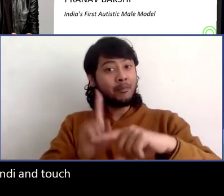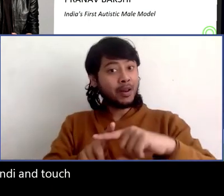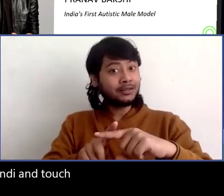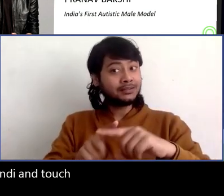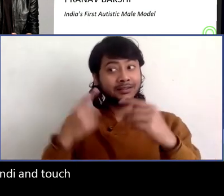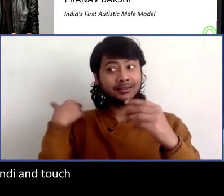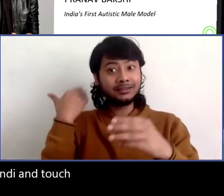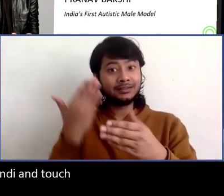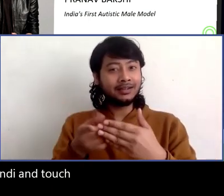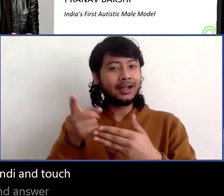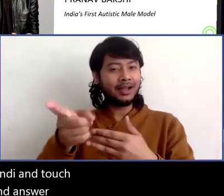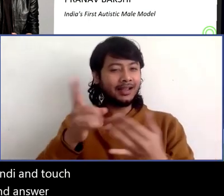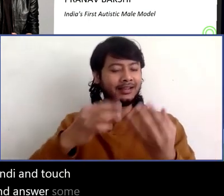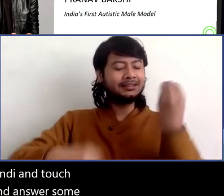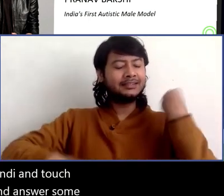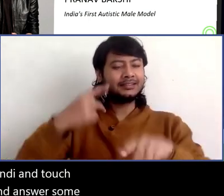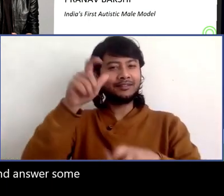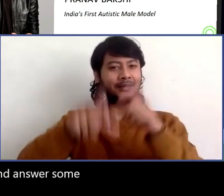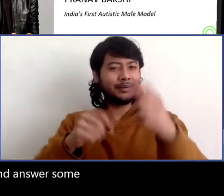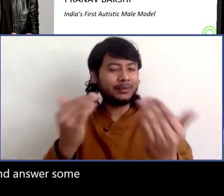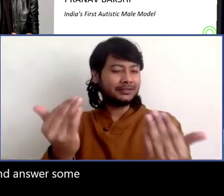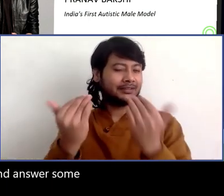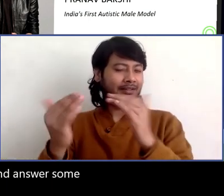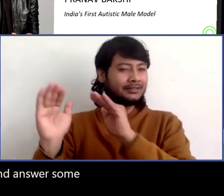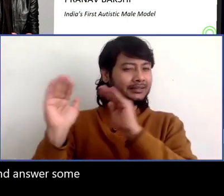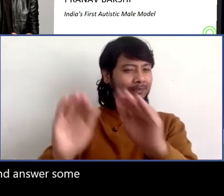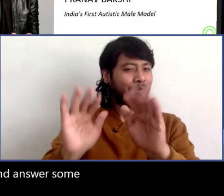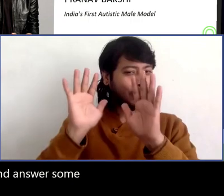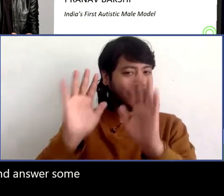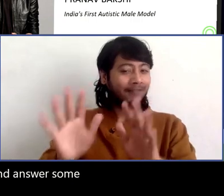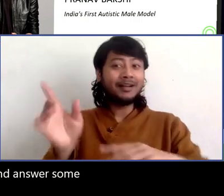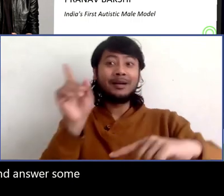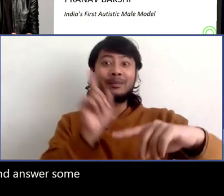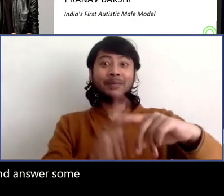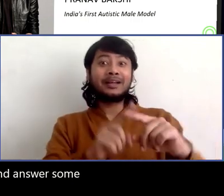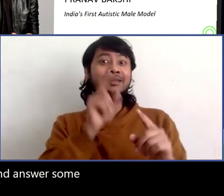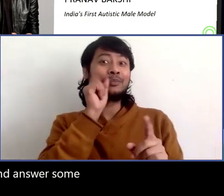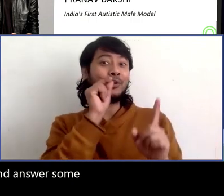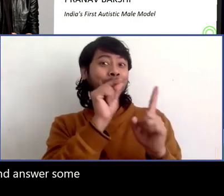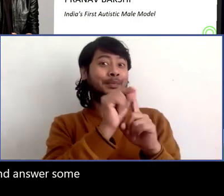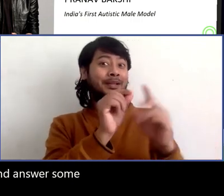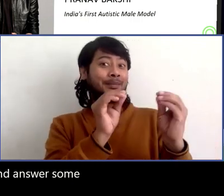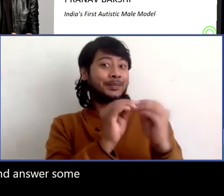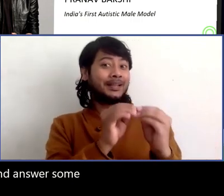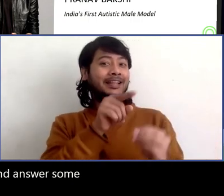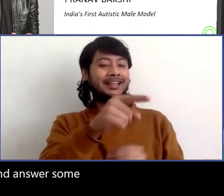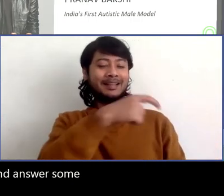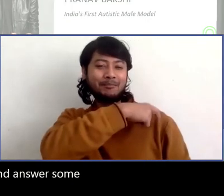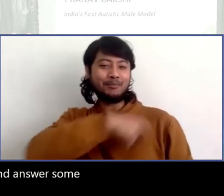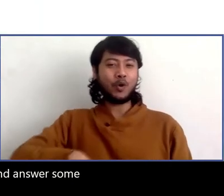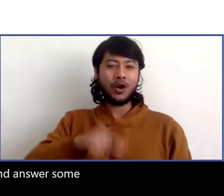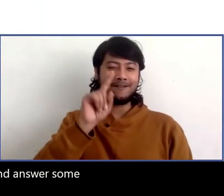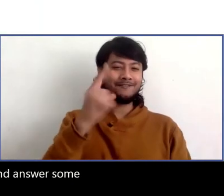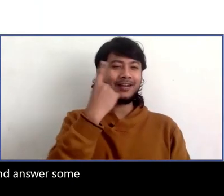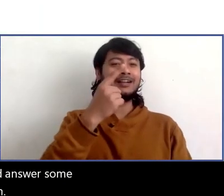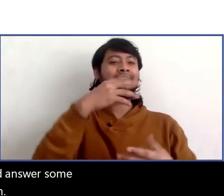beautiful questions thrown by Pranav Bakshi, India's first model with autism.